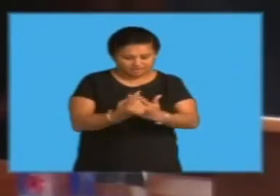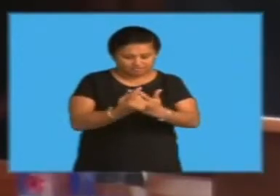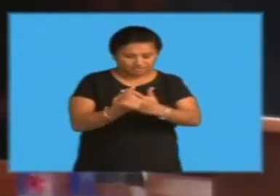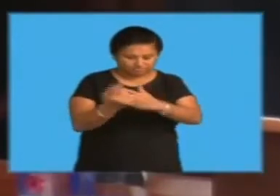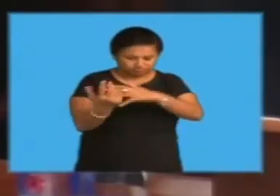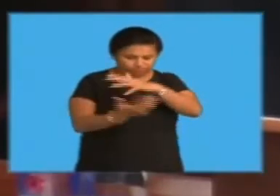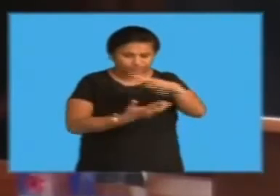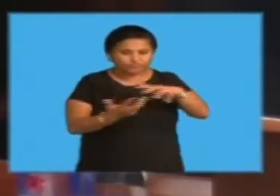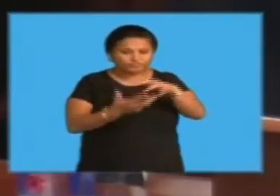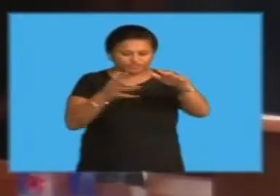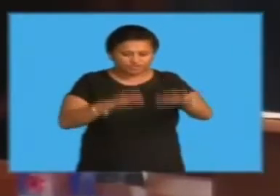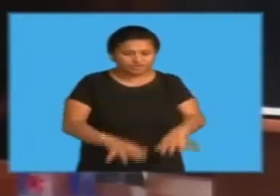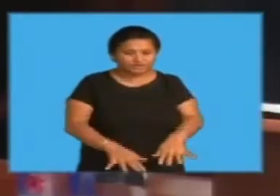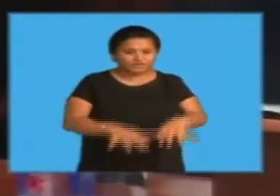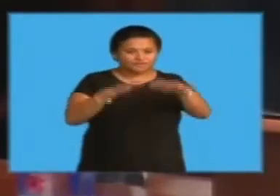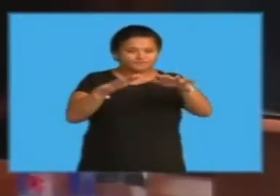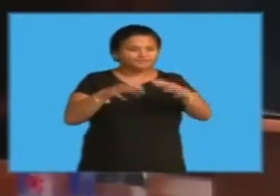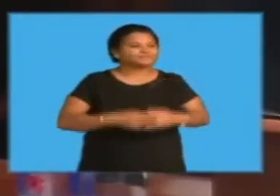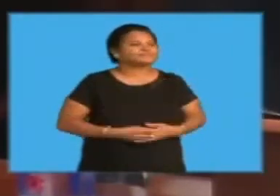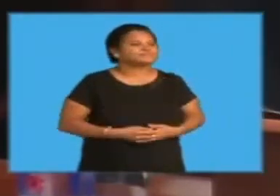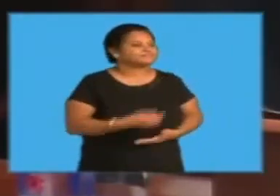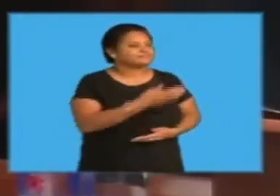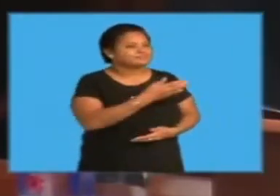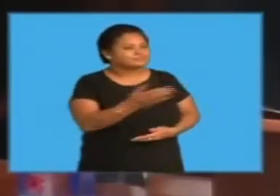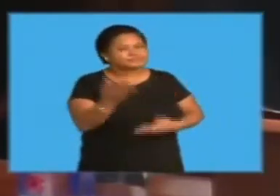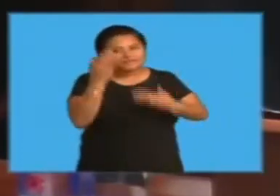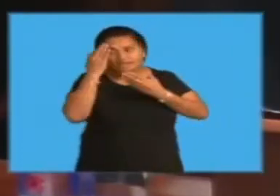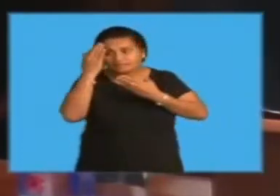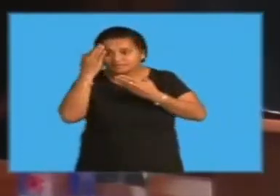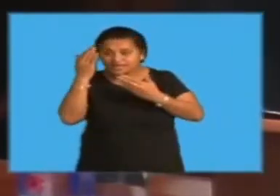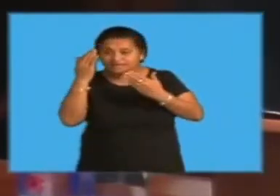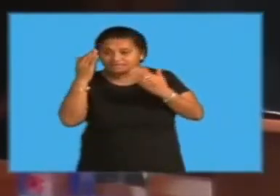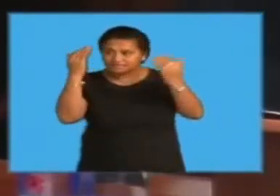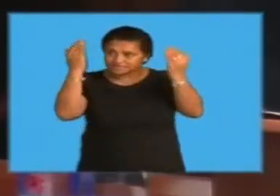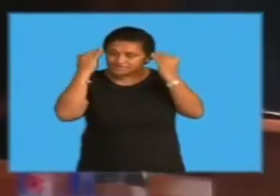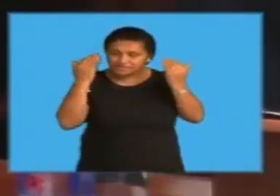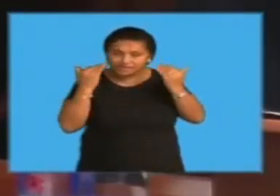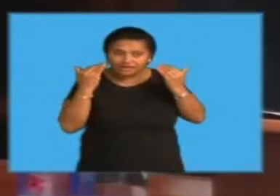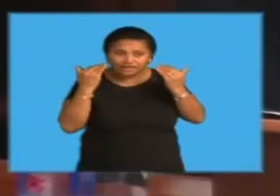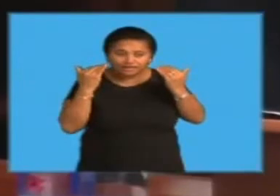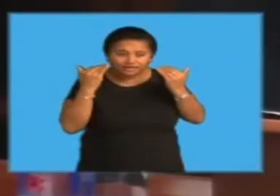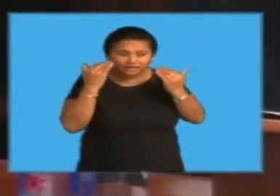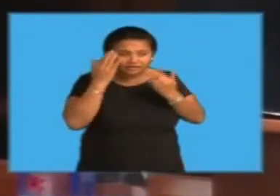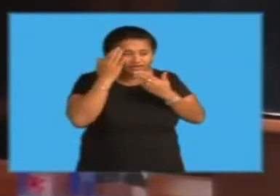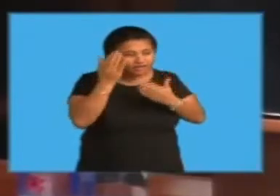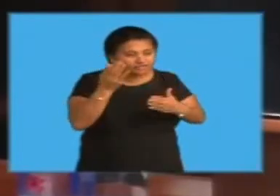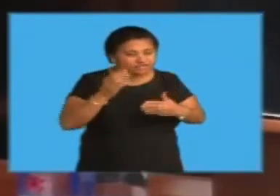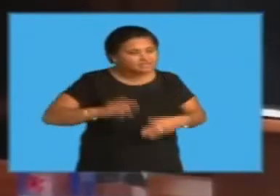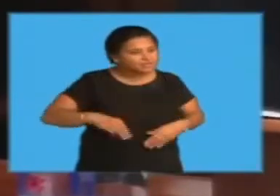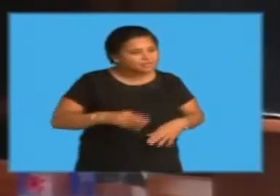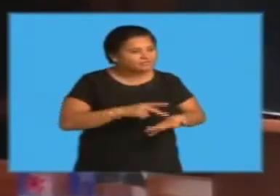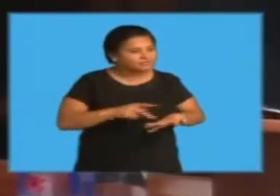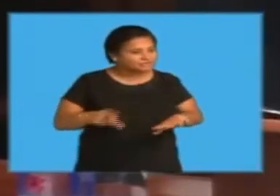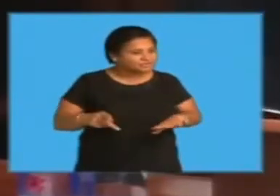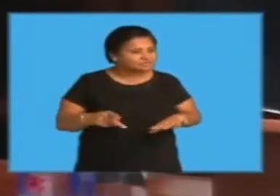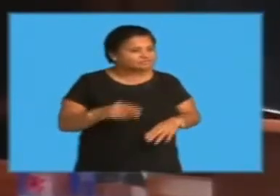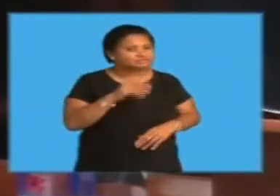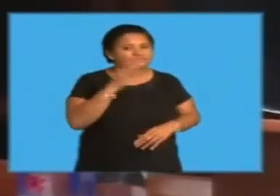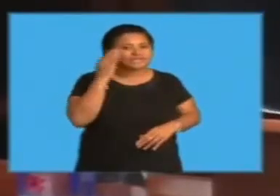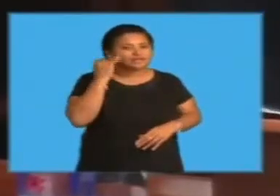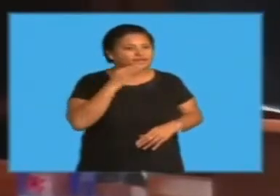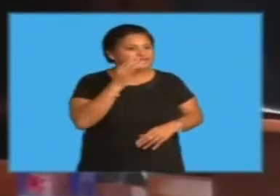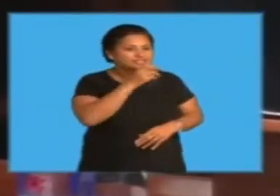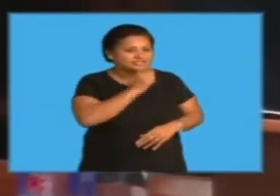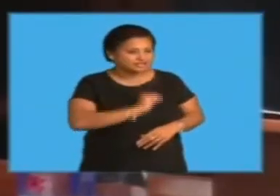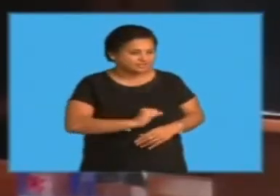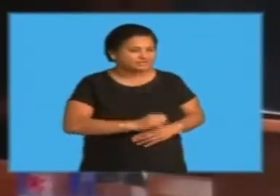Honourable Cabinet Ministers, the Honourable Leader of the Opposition, Honourable Members of Parliament, Excellencies, ladies and gentlemen.